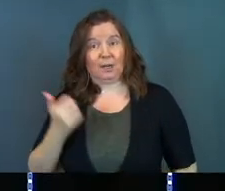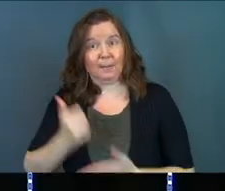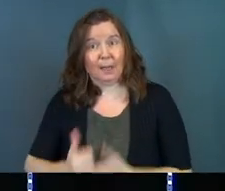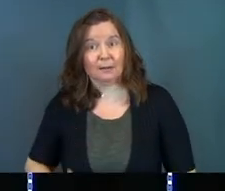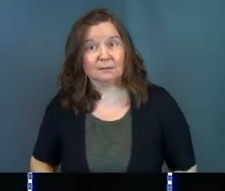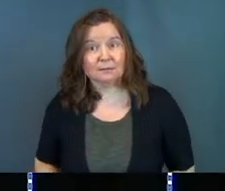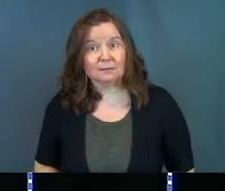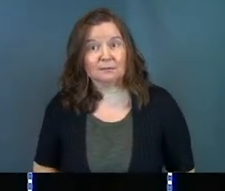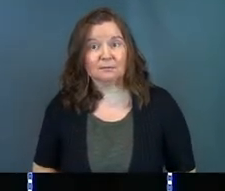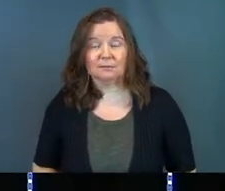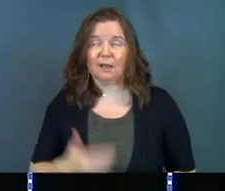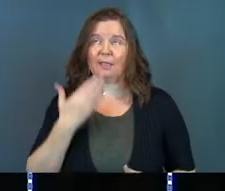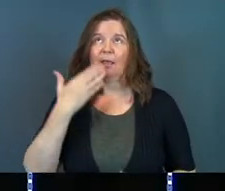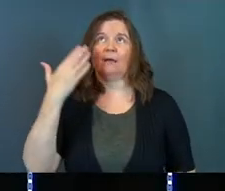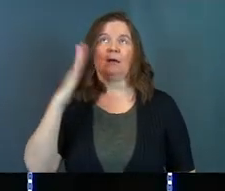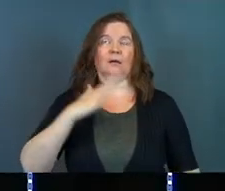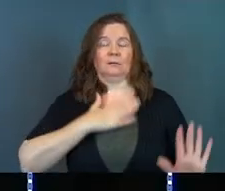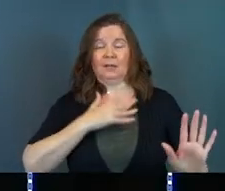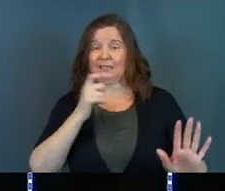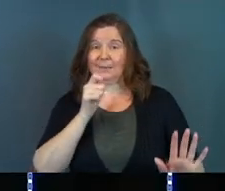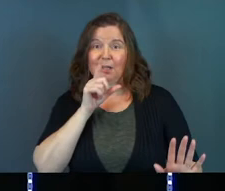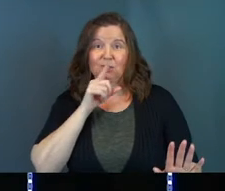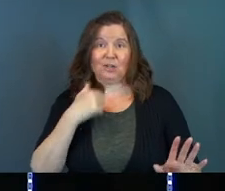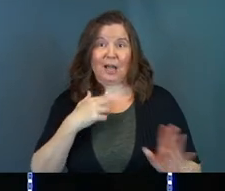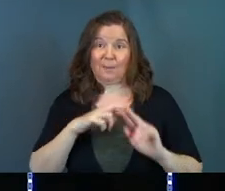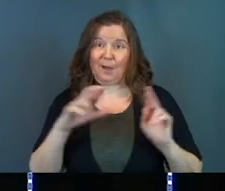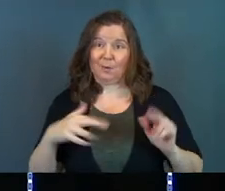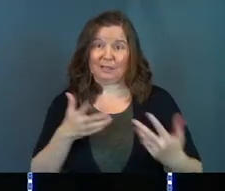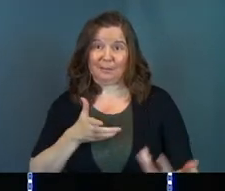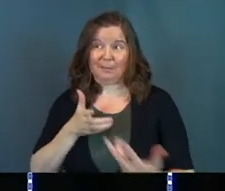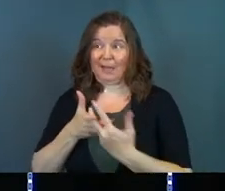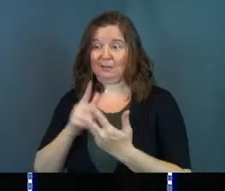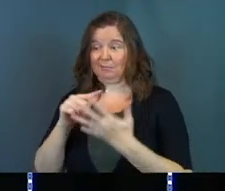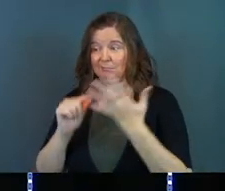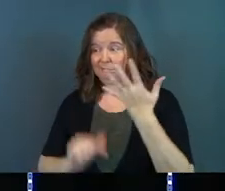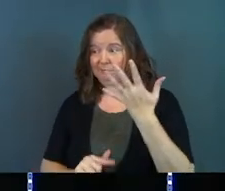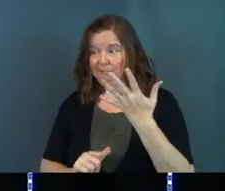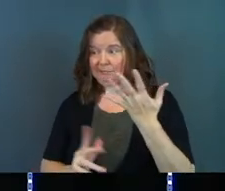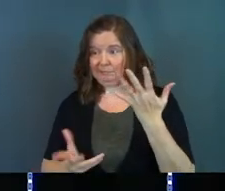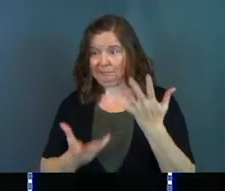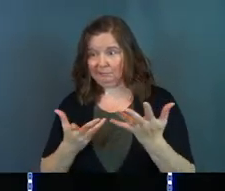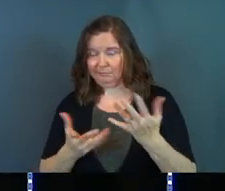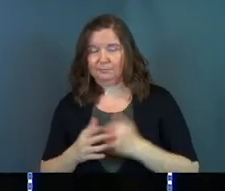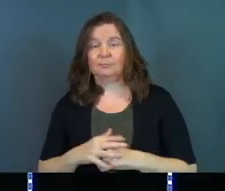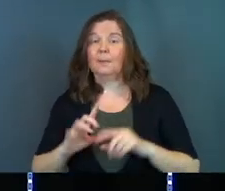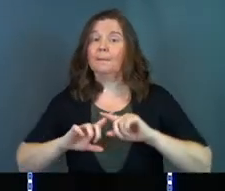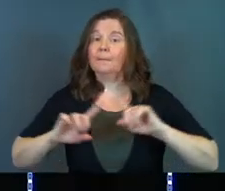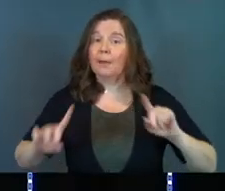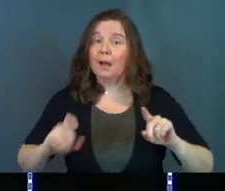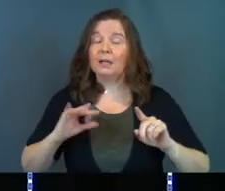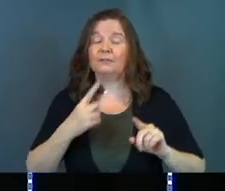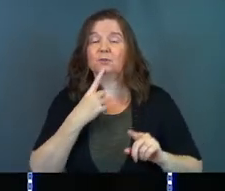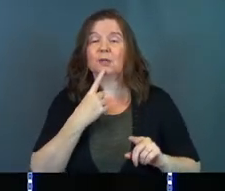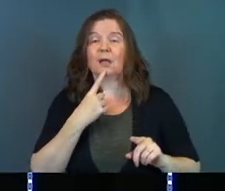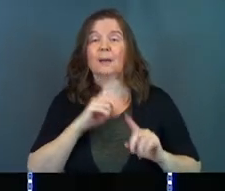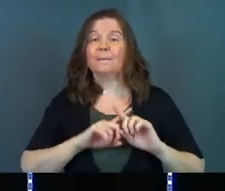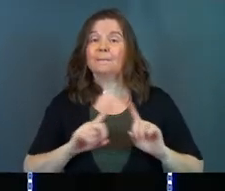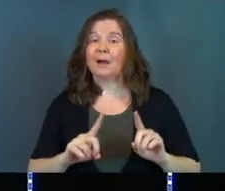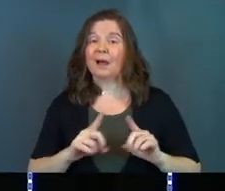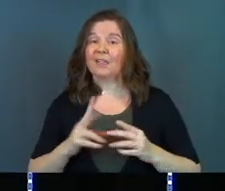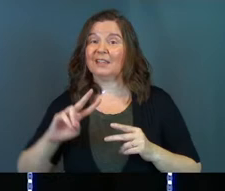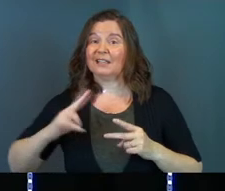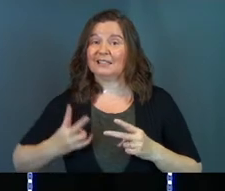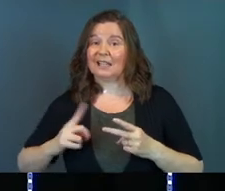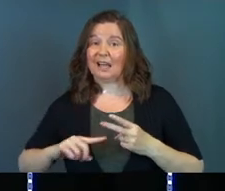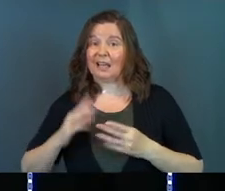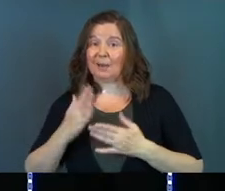amen? Thank God, because I'm not sure how my resume matches up and all that kind of stuff. But if you say, but the